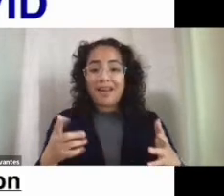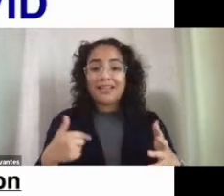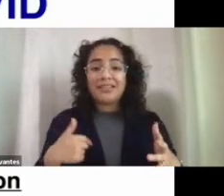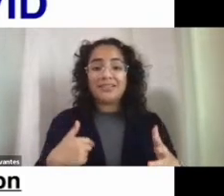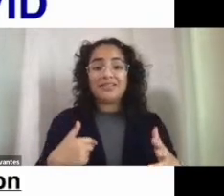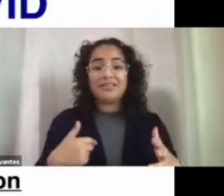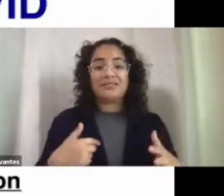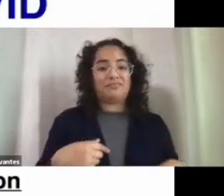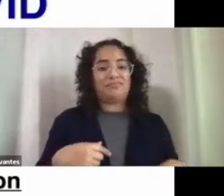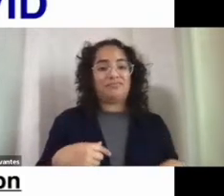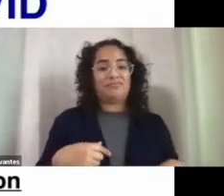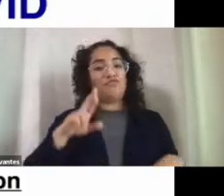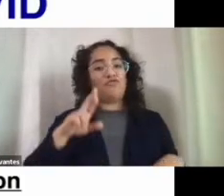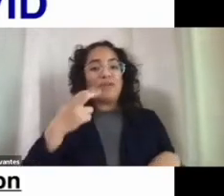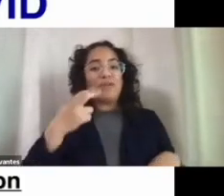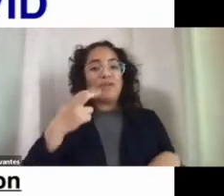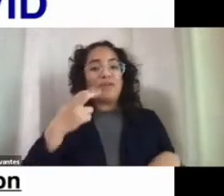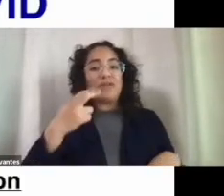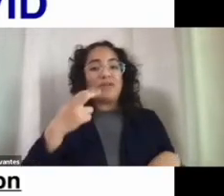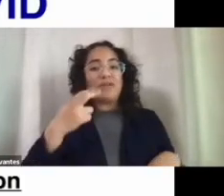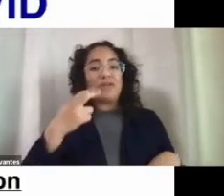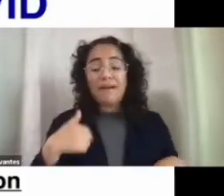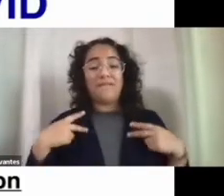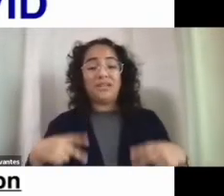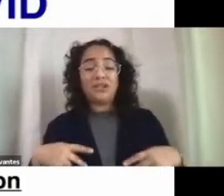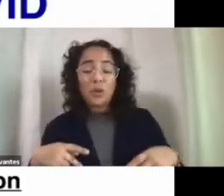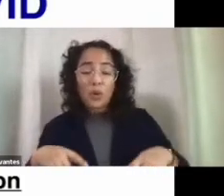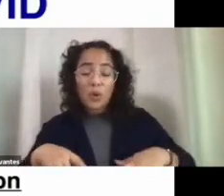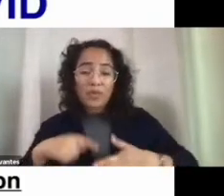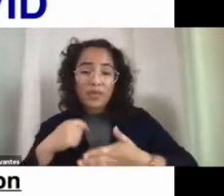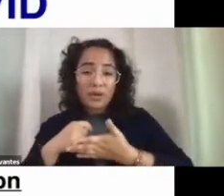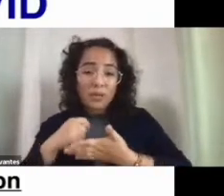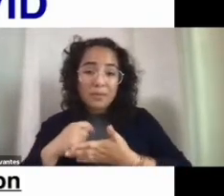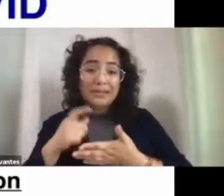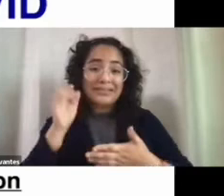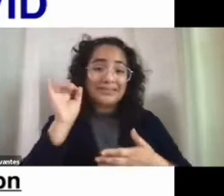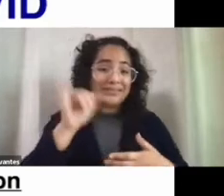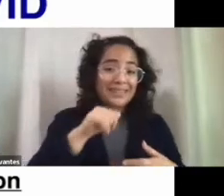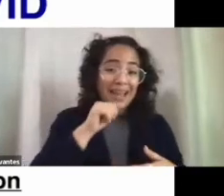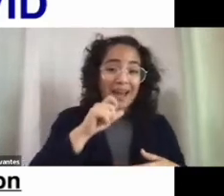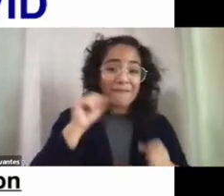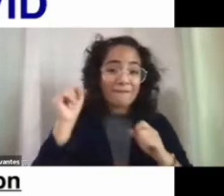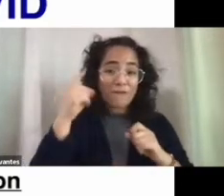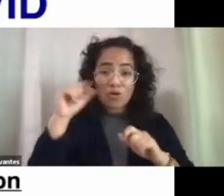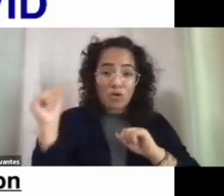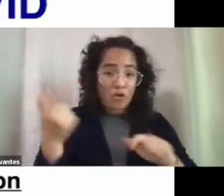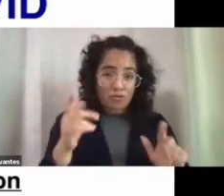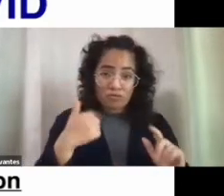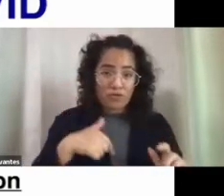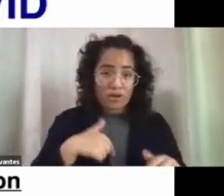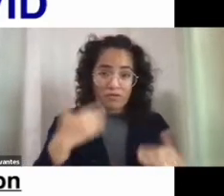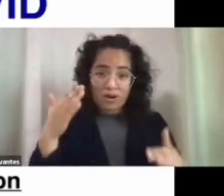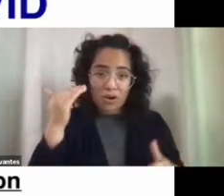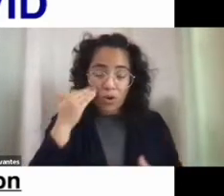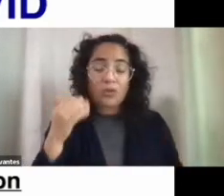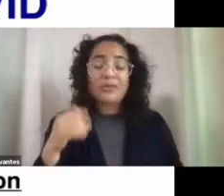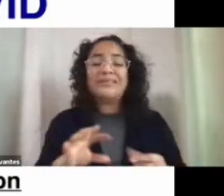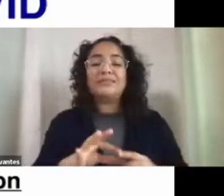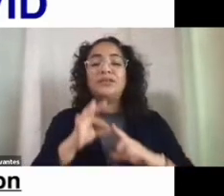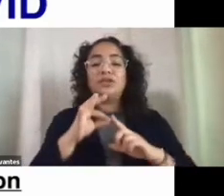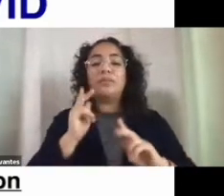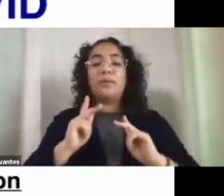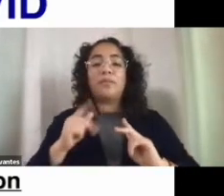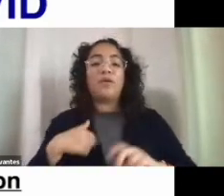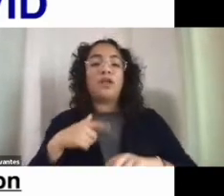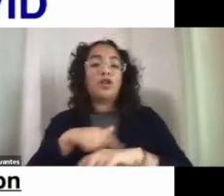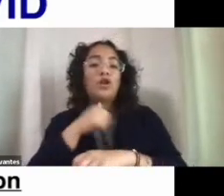therapy. This is not right for everybody, particularly people with long COVID that has a lot of